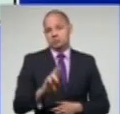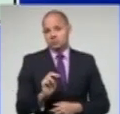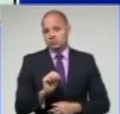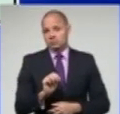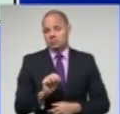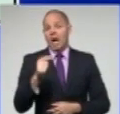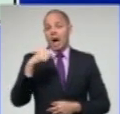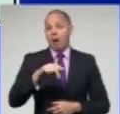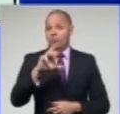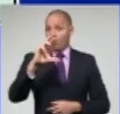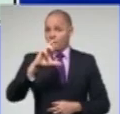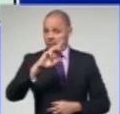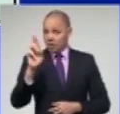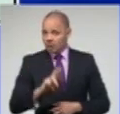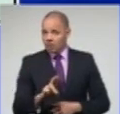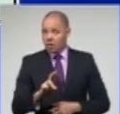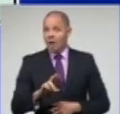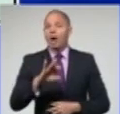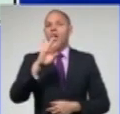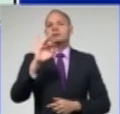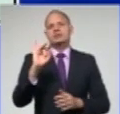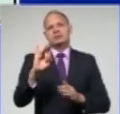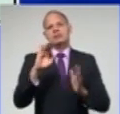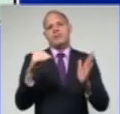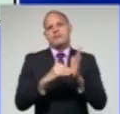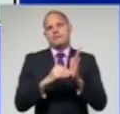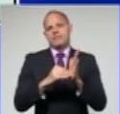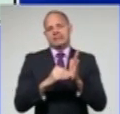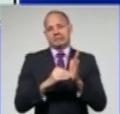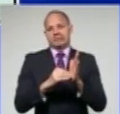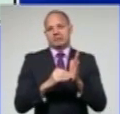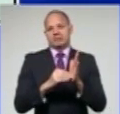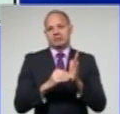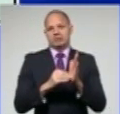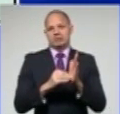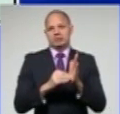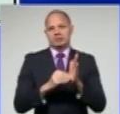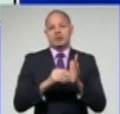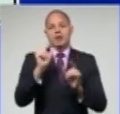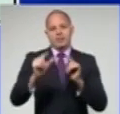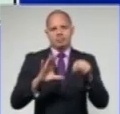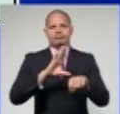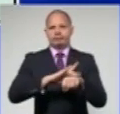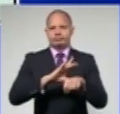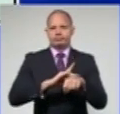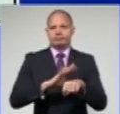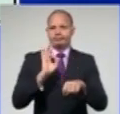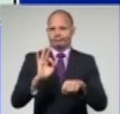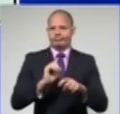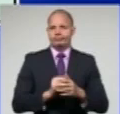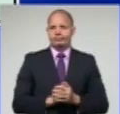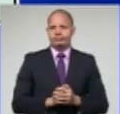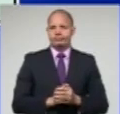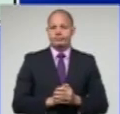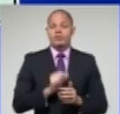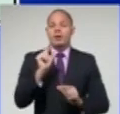10.38%, and Ecuador comes next with 8.26%, followed by Bolivia with